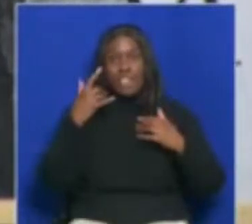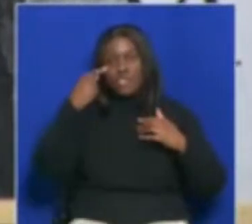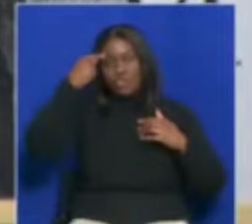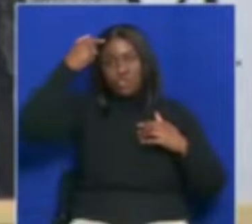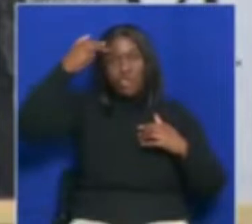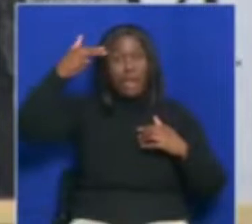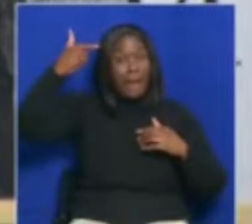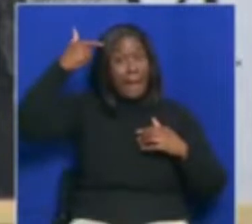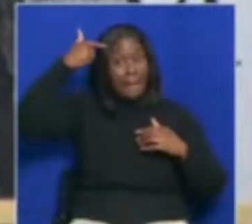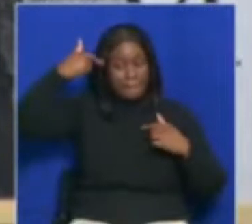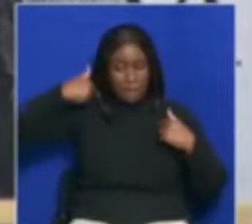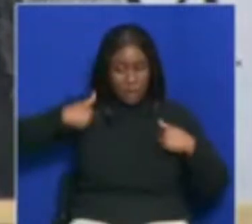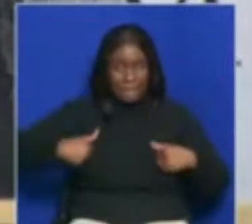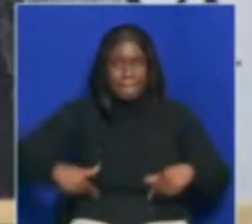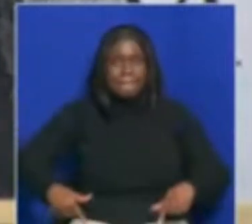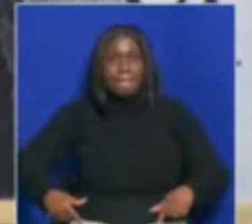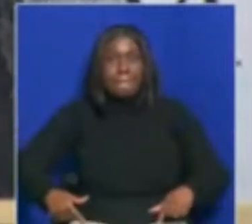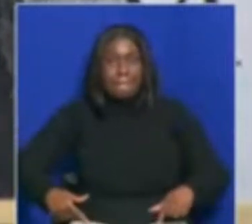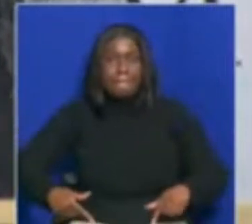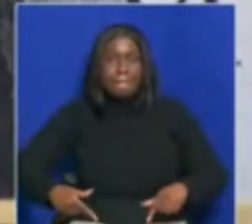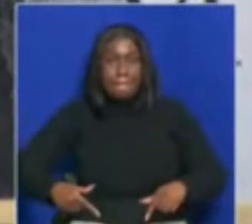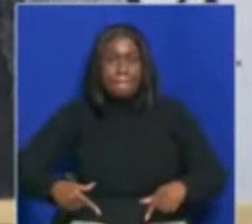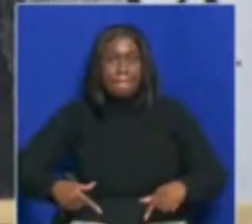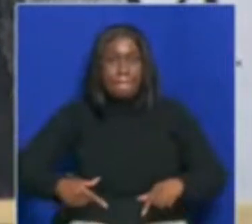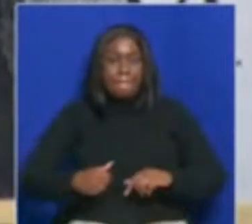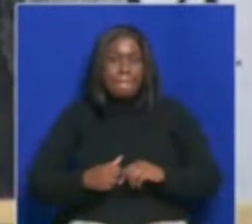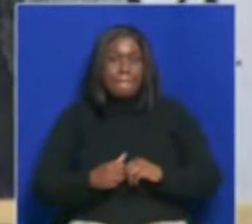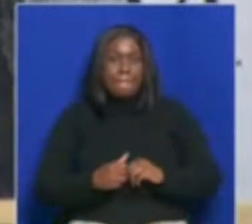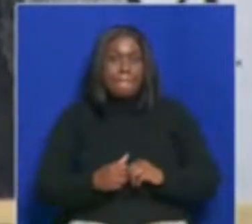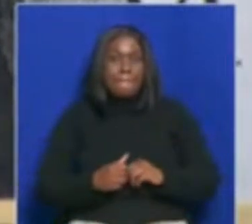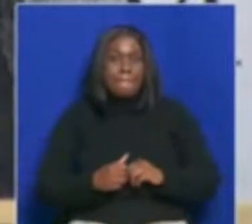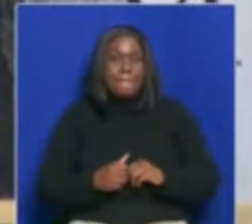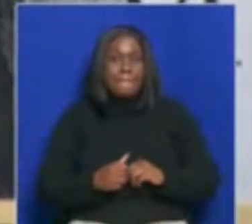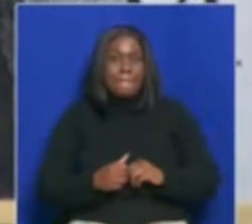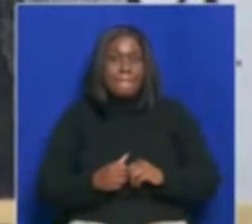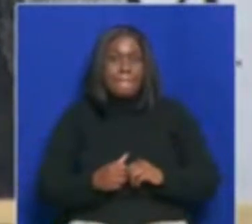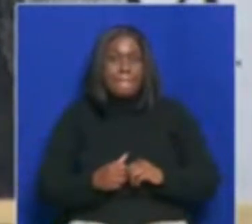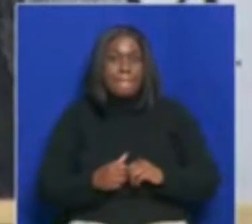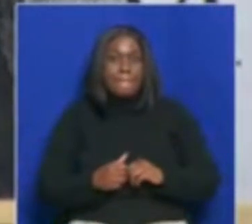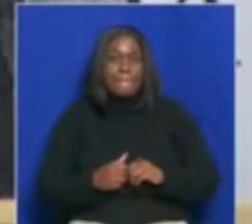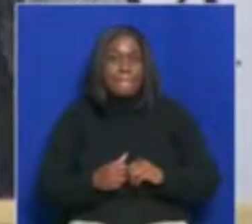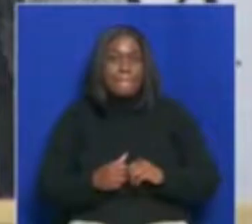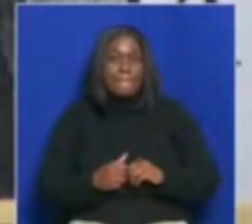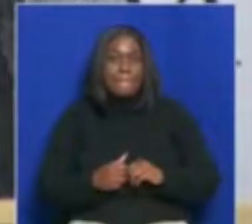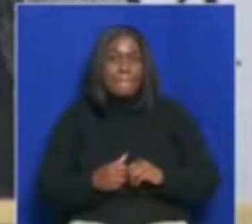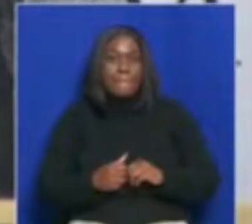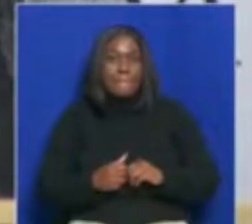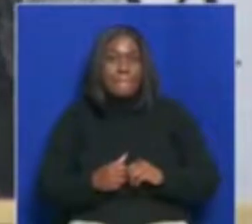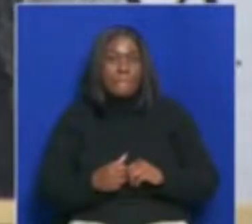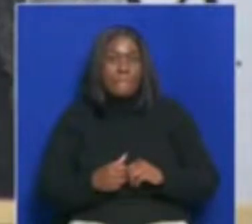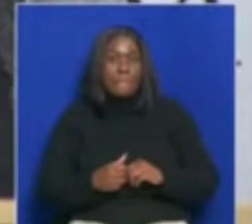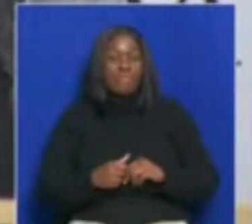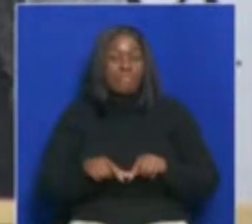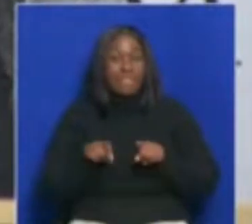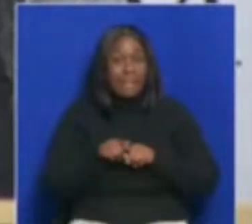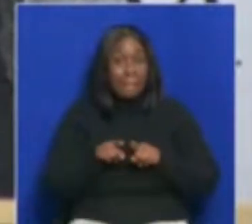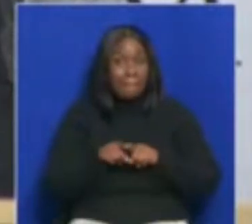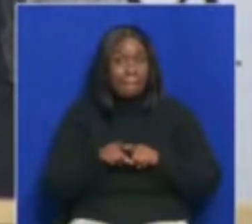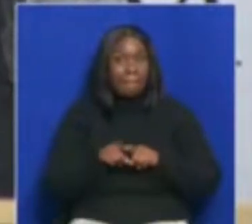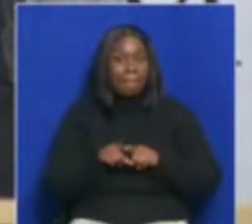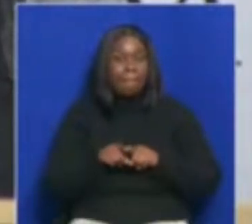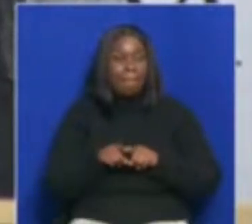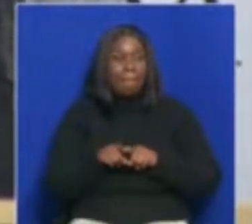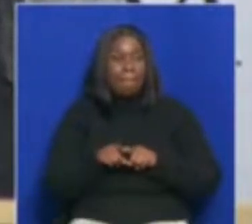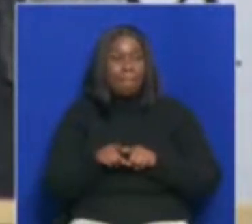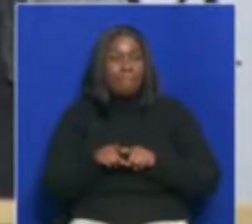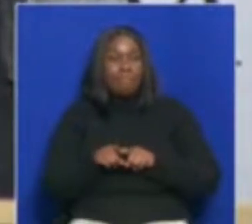The post-mortem reports. What was also that gives us an indication